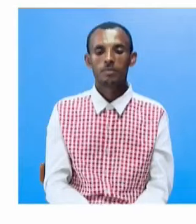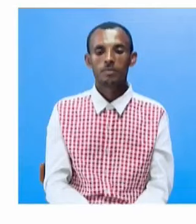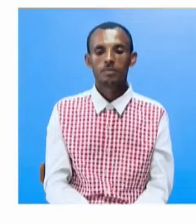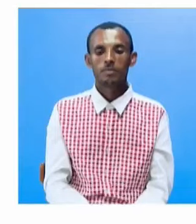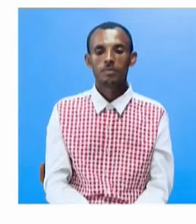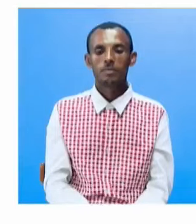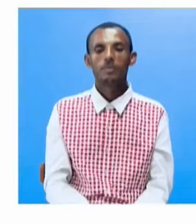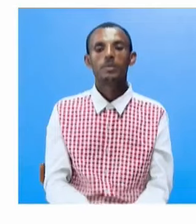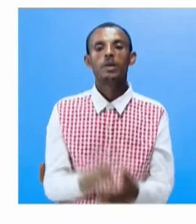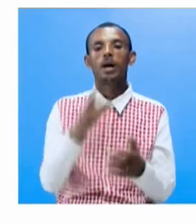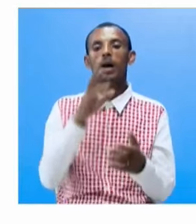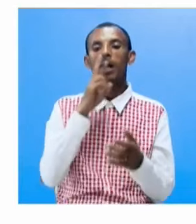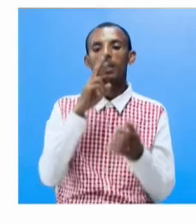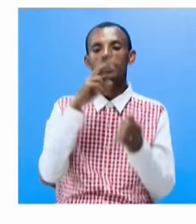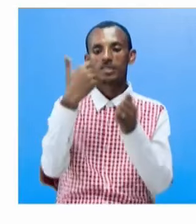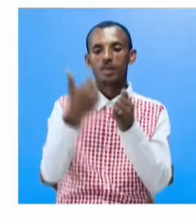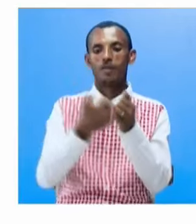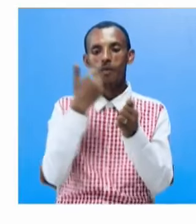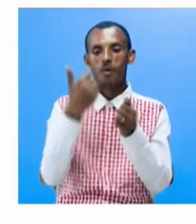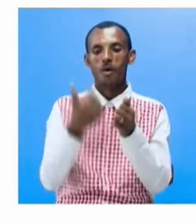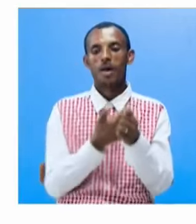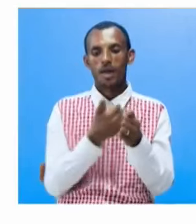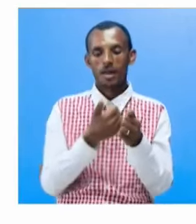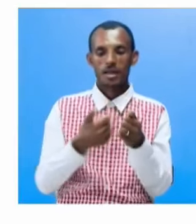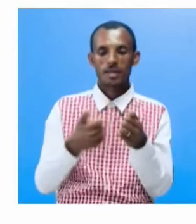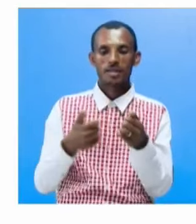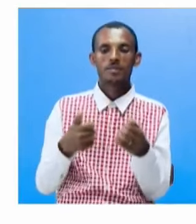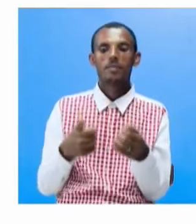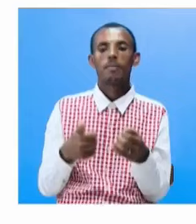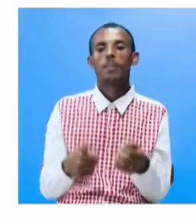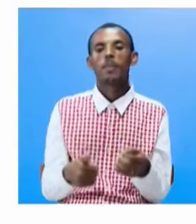Are the following circles